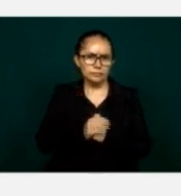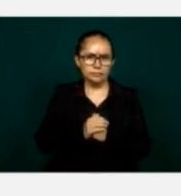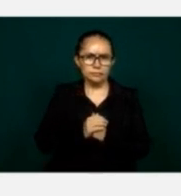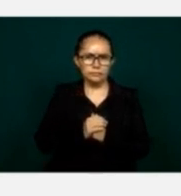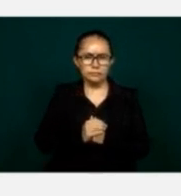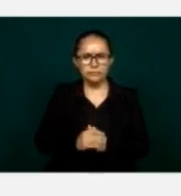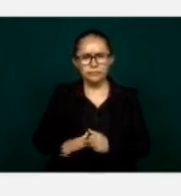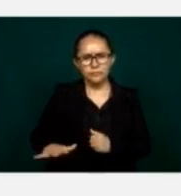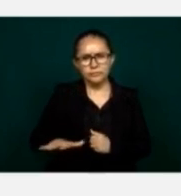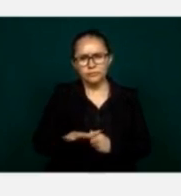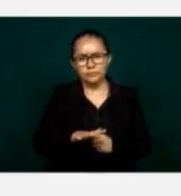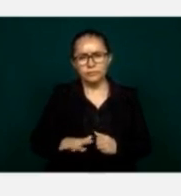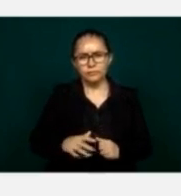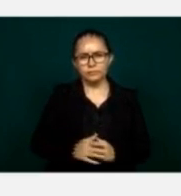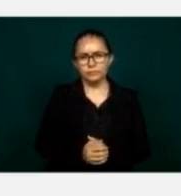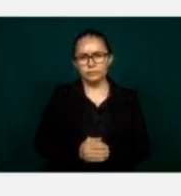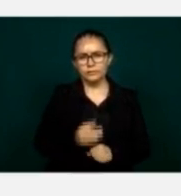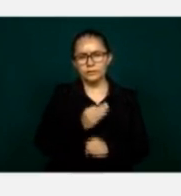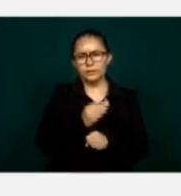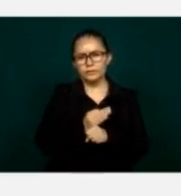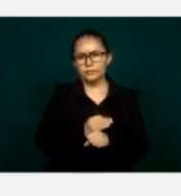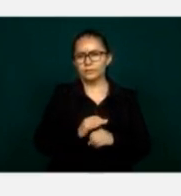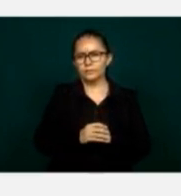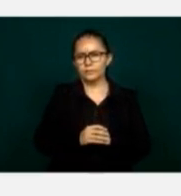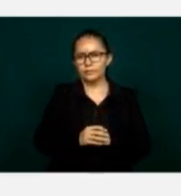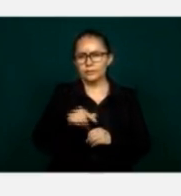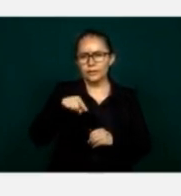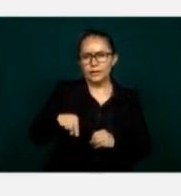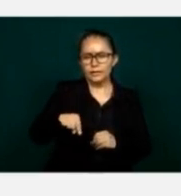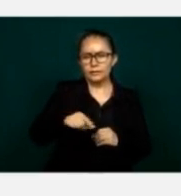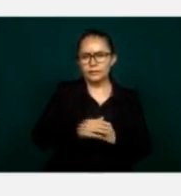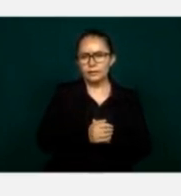that are doing their operations.